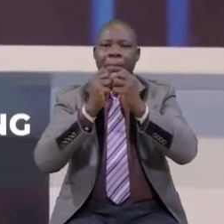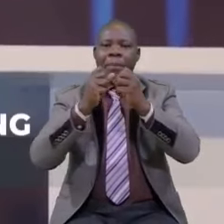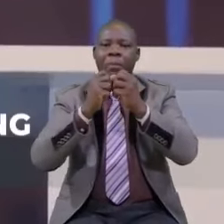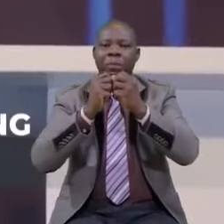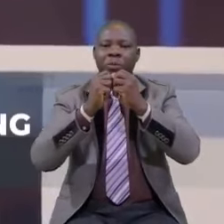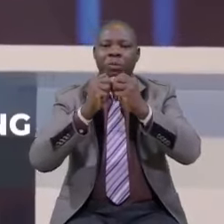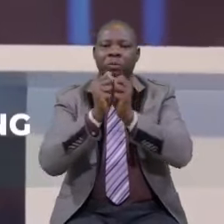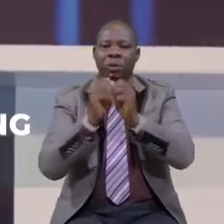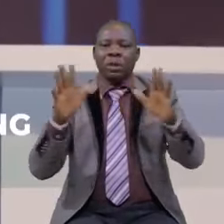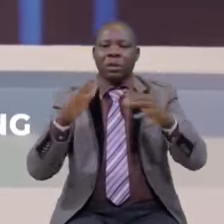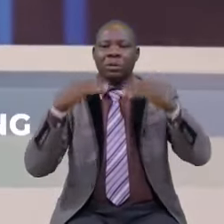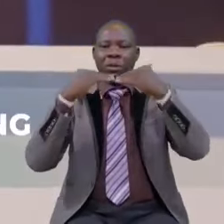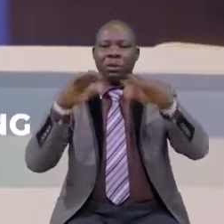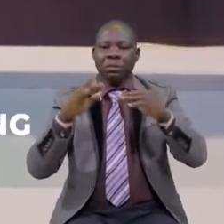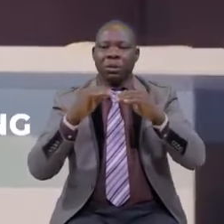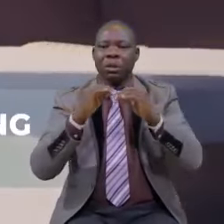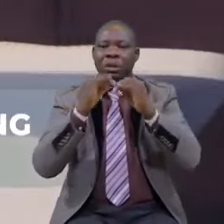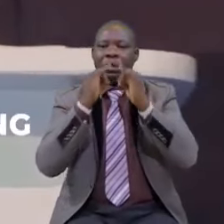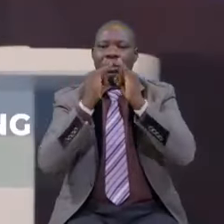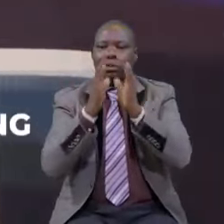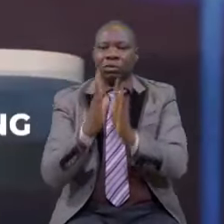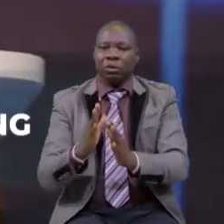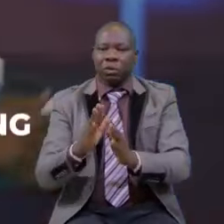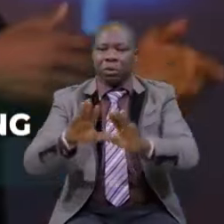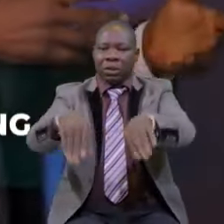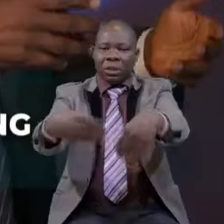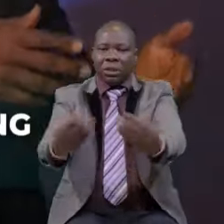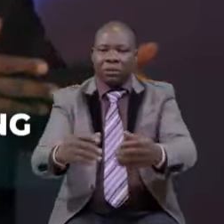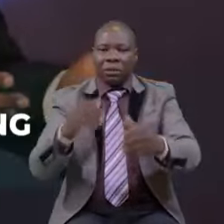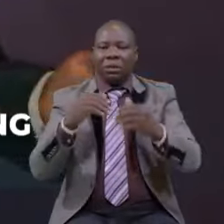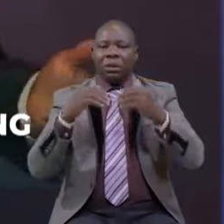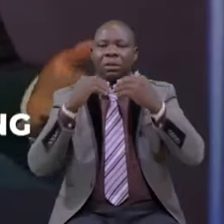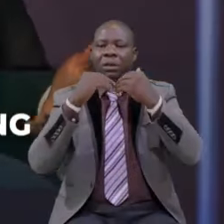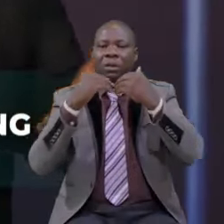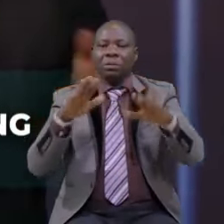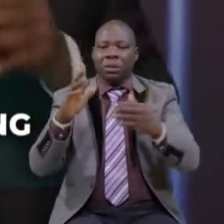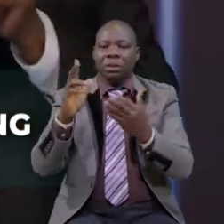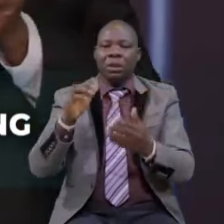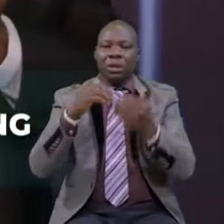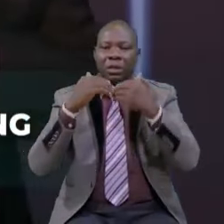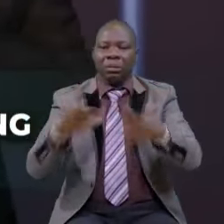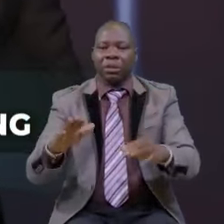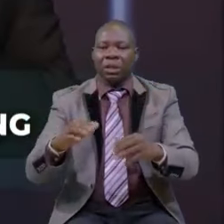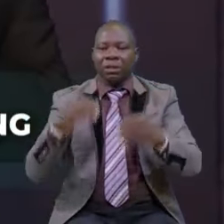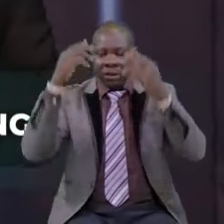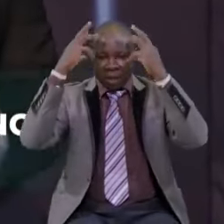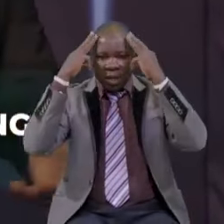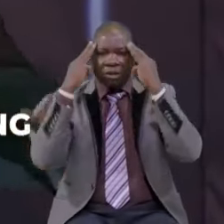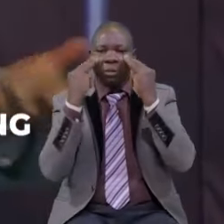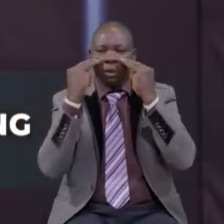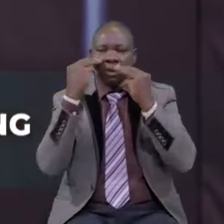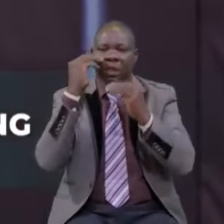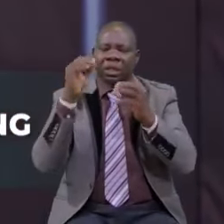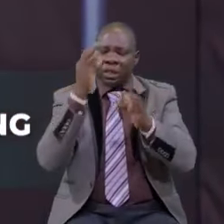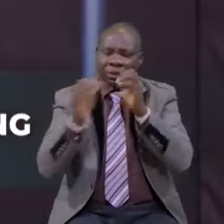limitless experiences. When you get into the Bible, when you bury yourself in the Bible, when you read that Bible, when